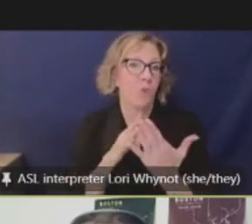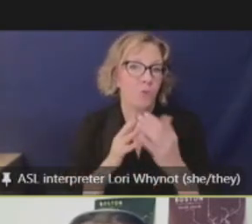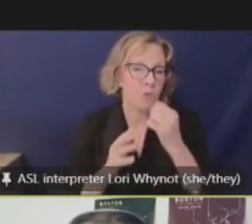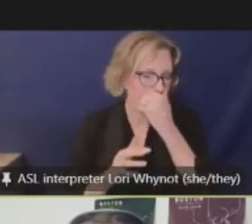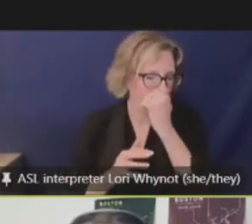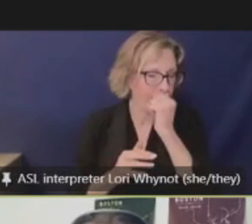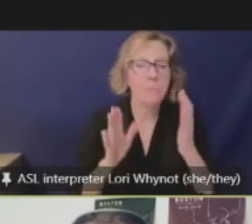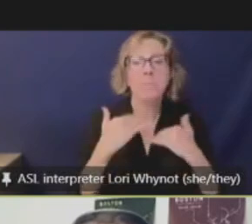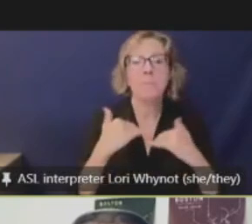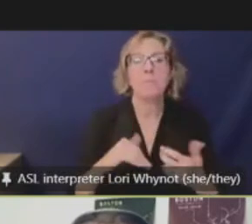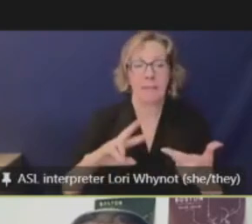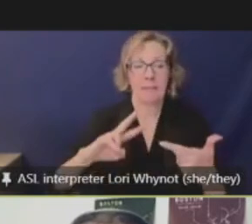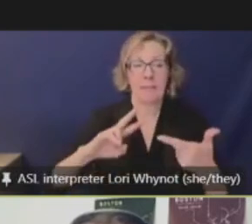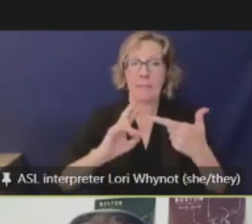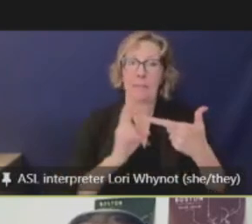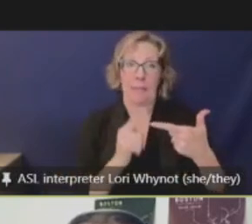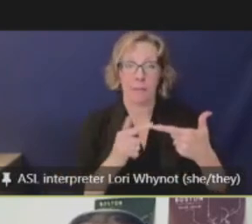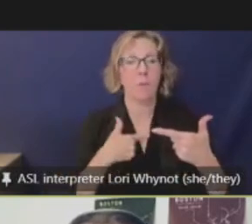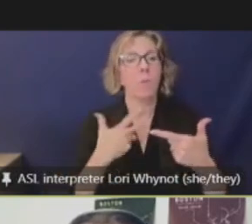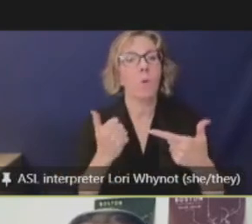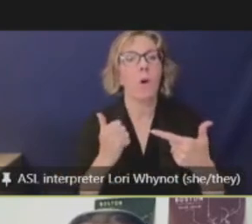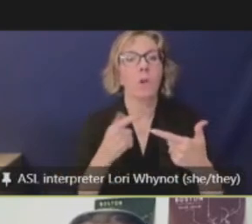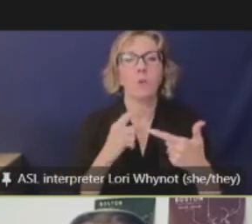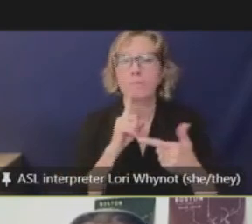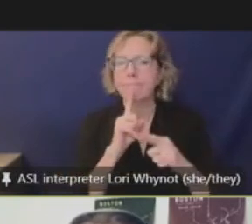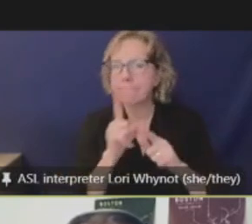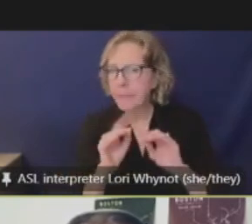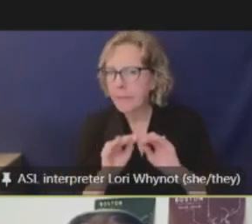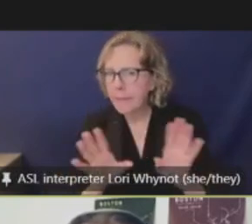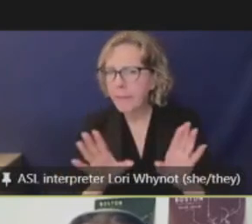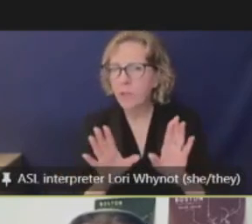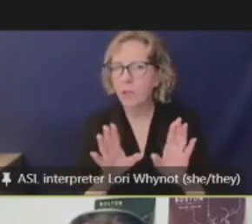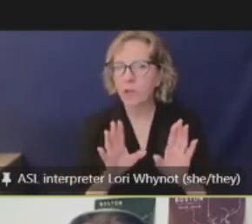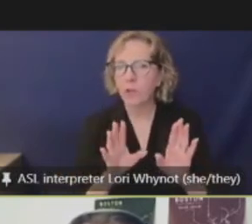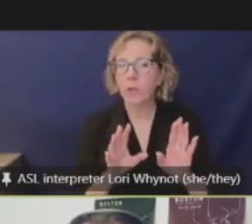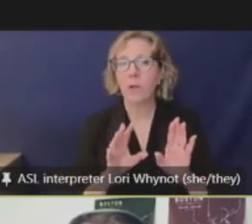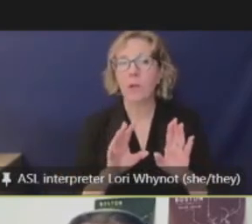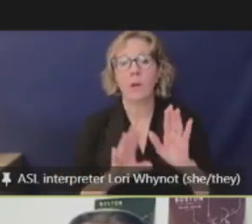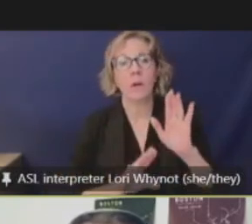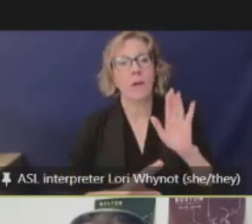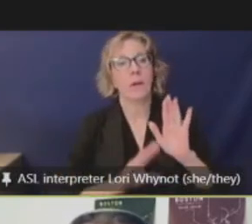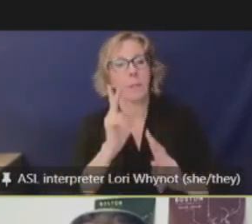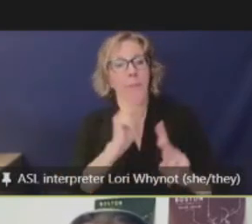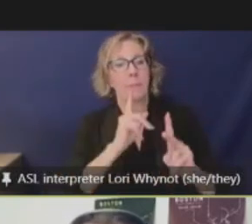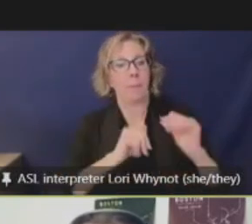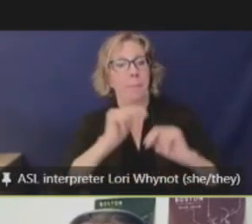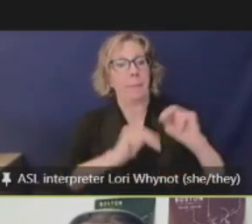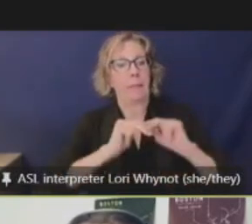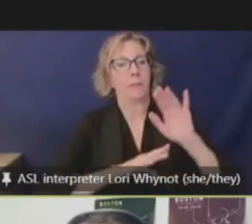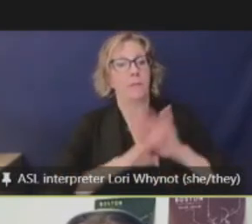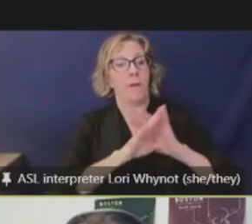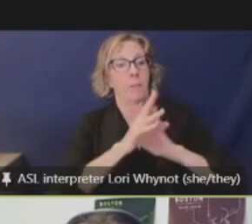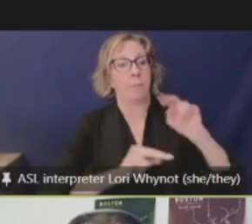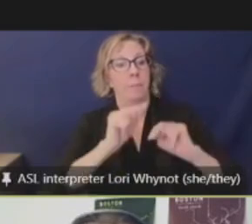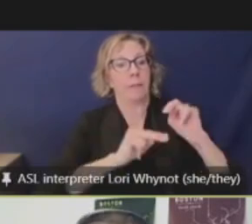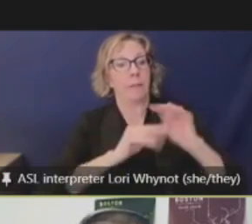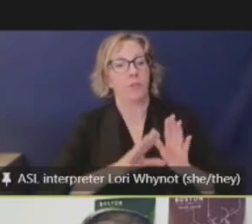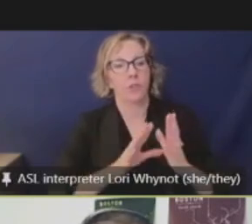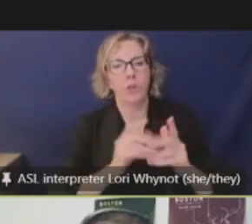and expectations of developers in terms of the early engagement that they do at the beginning of the process to help